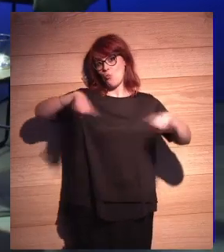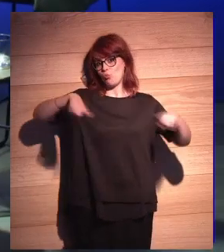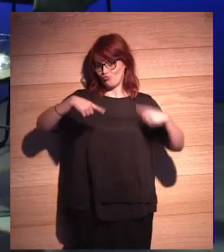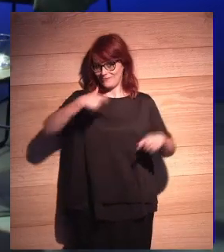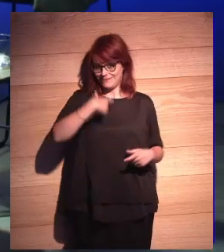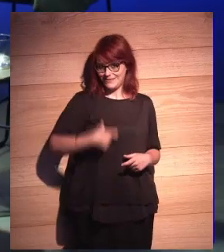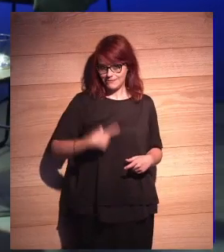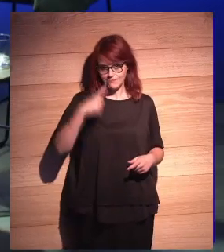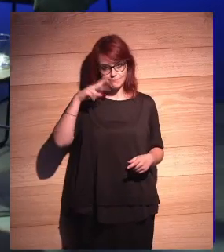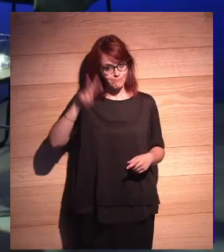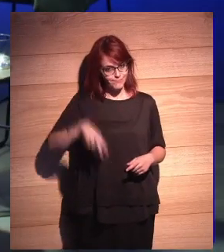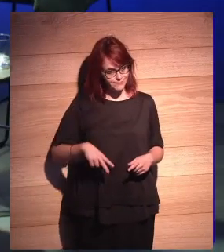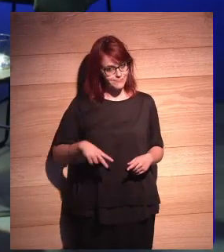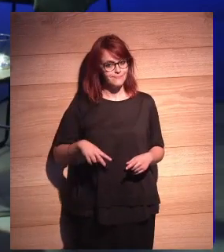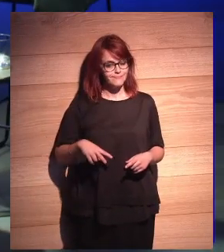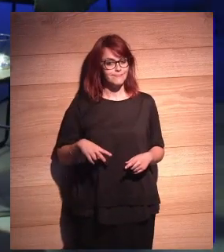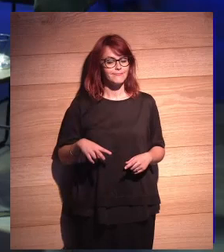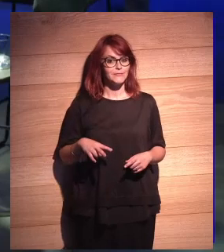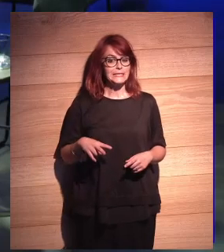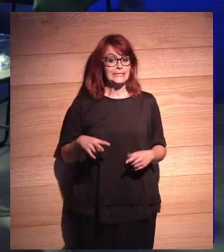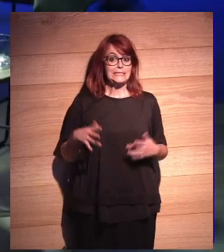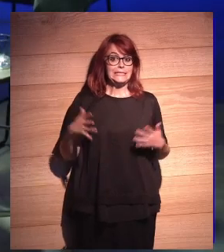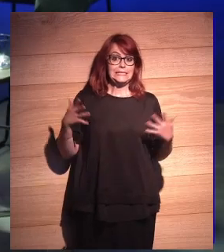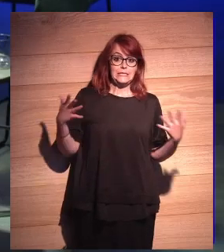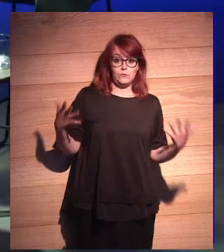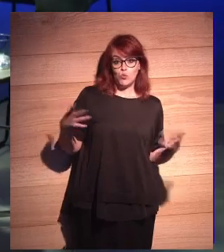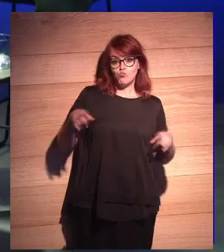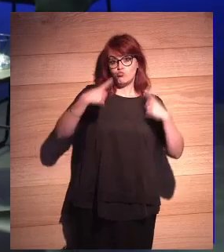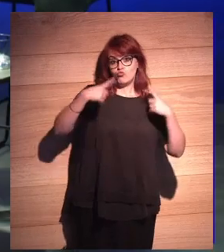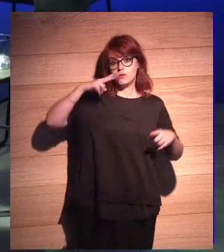Well, I, as a musician,